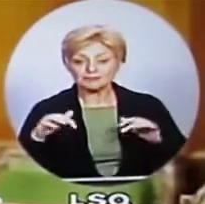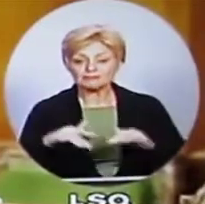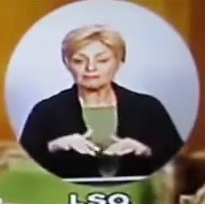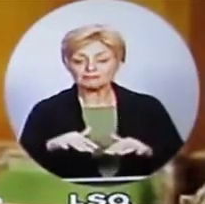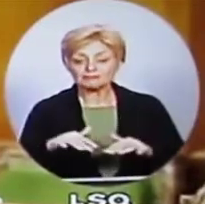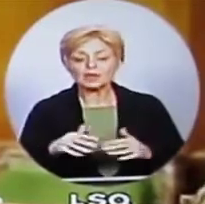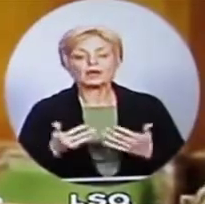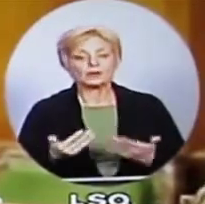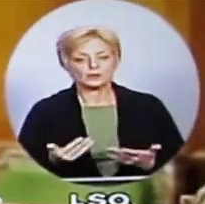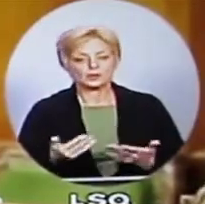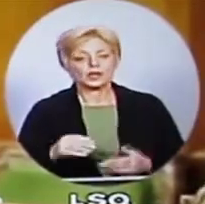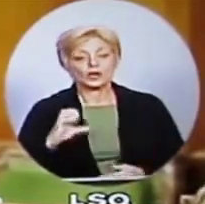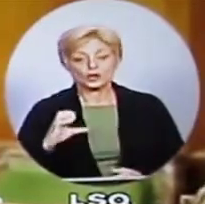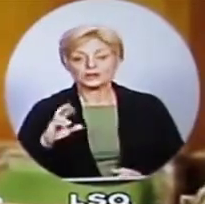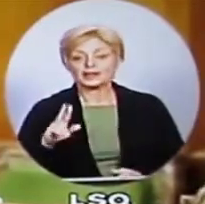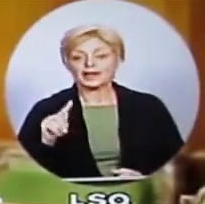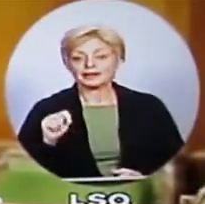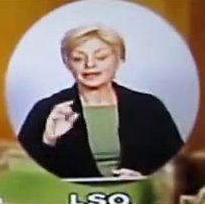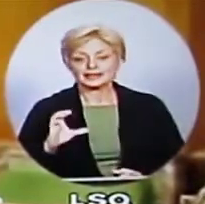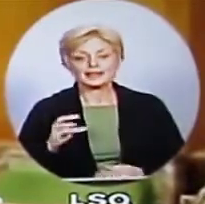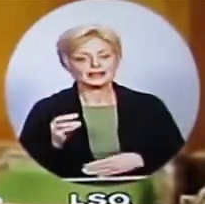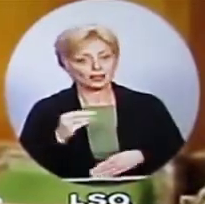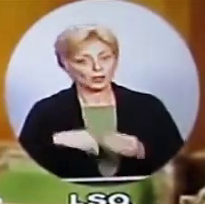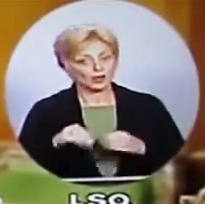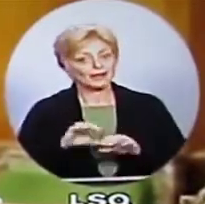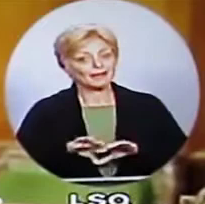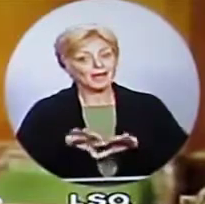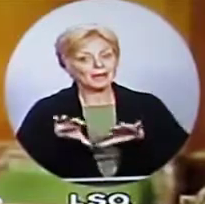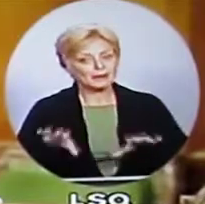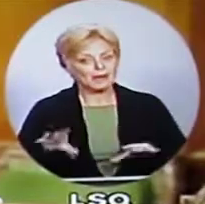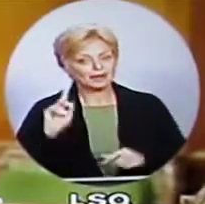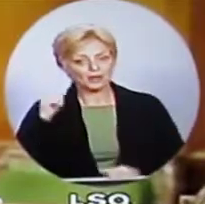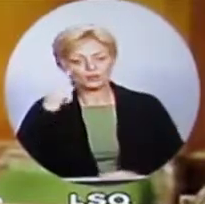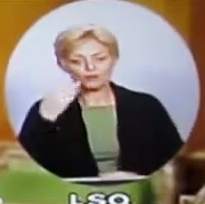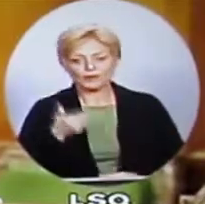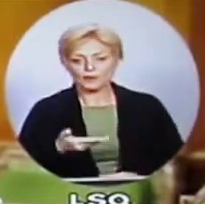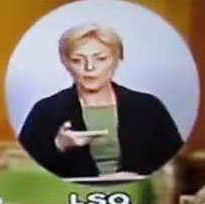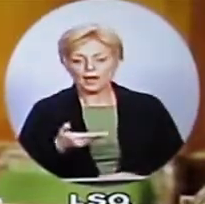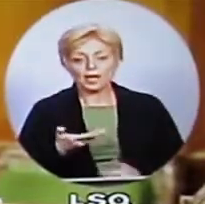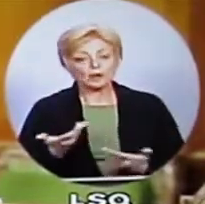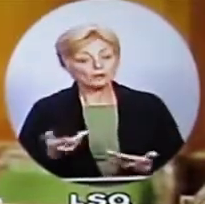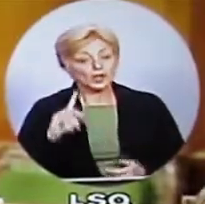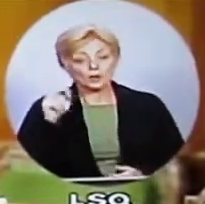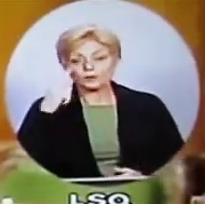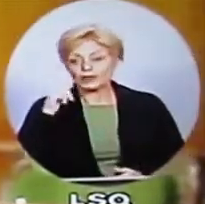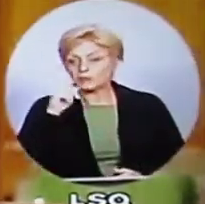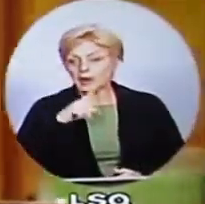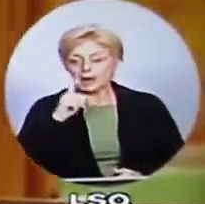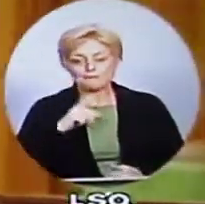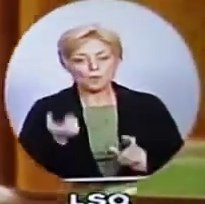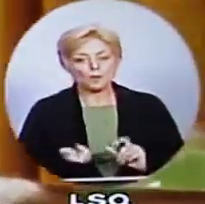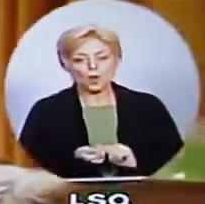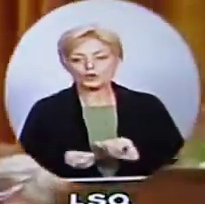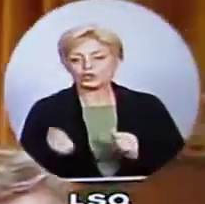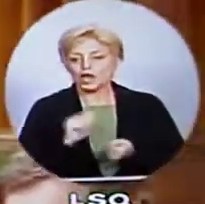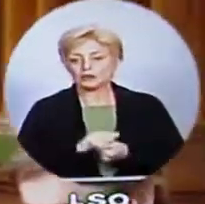The CRTC is an arm's length agency of the government, and as such, the government has no legal ability to overturn this decision.